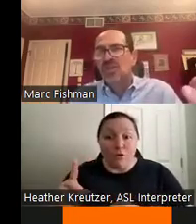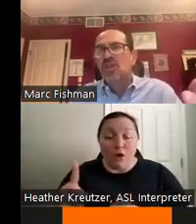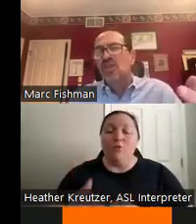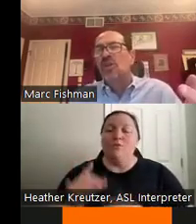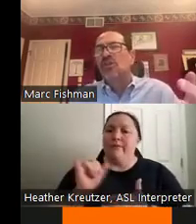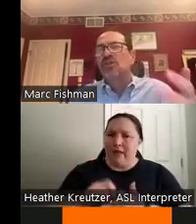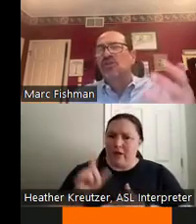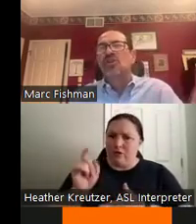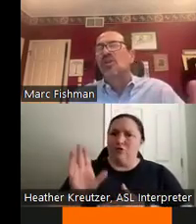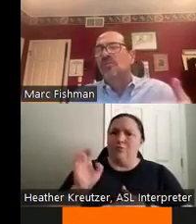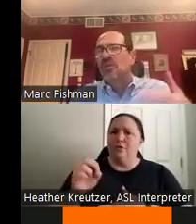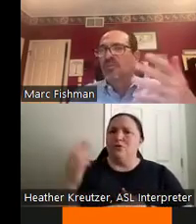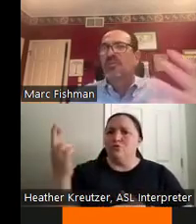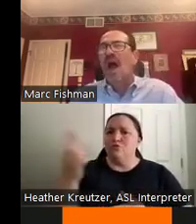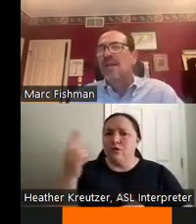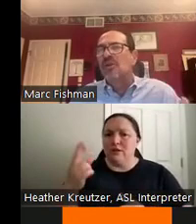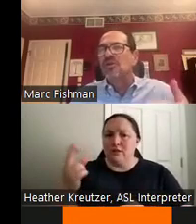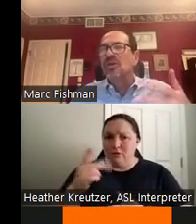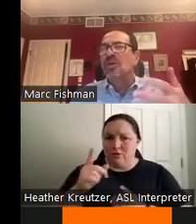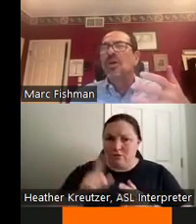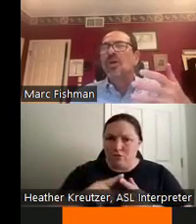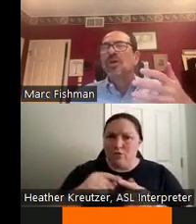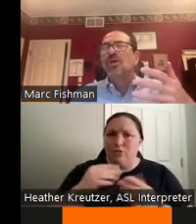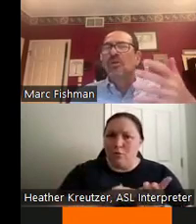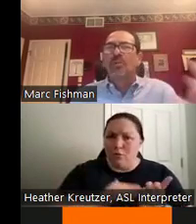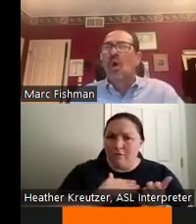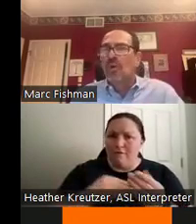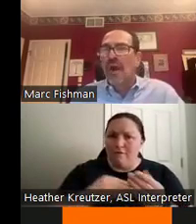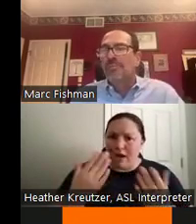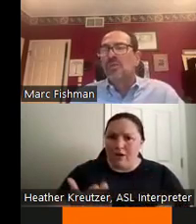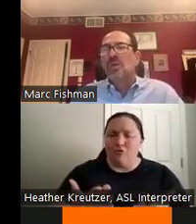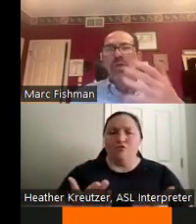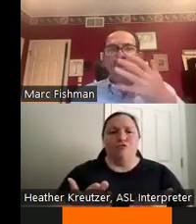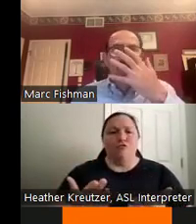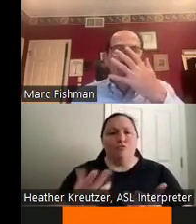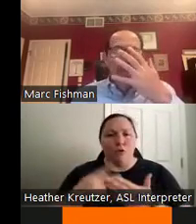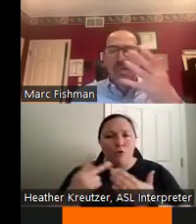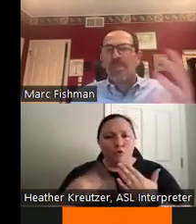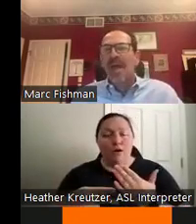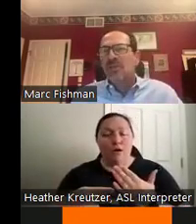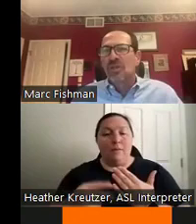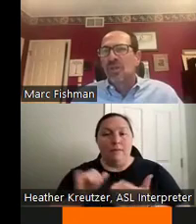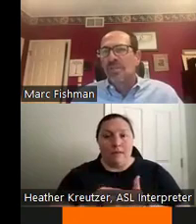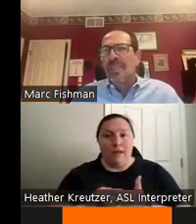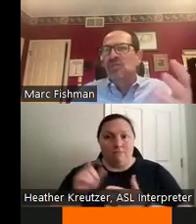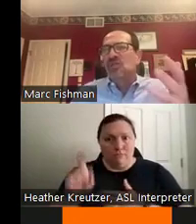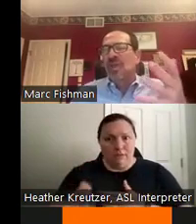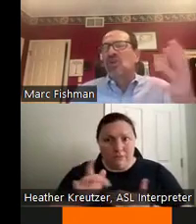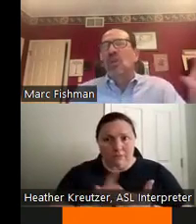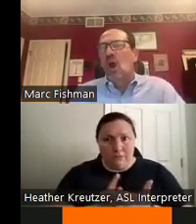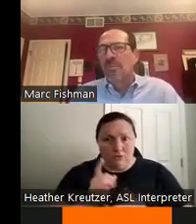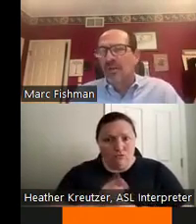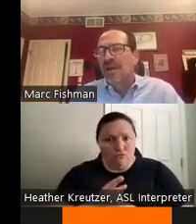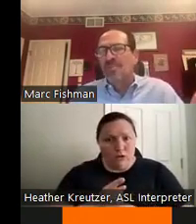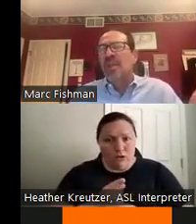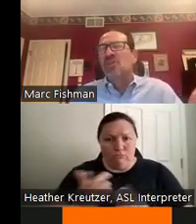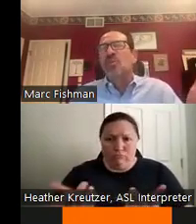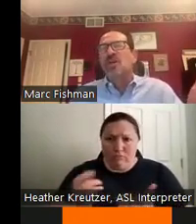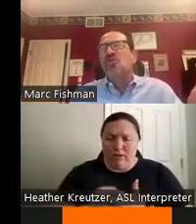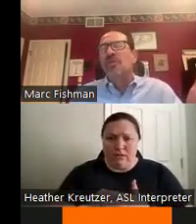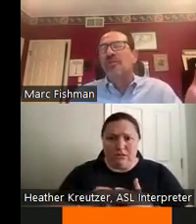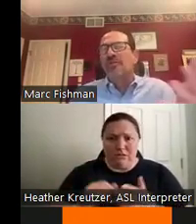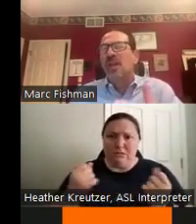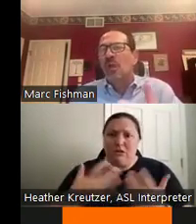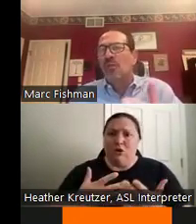should be a signal to the system, to the providers, to the programs that they need medicine. I mean, that's alarming, right? The